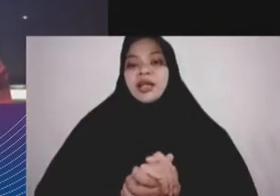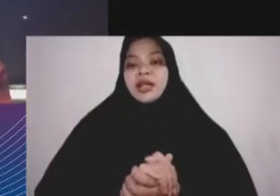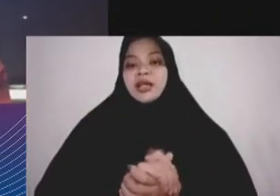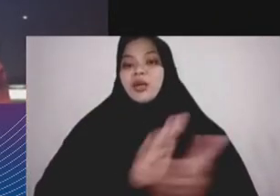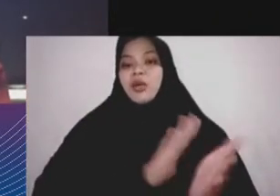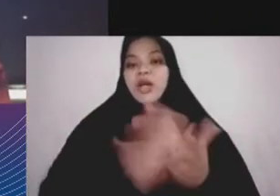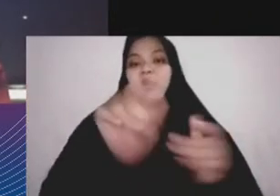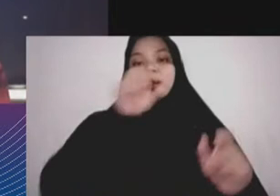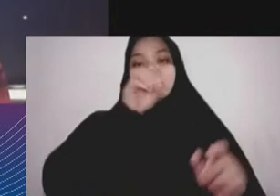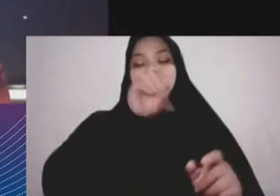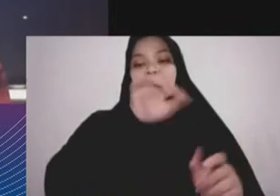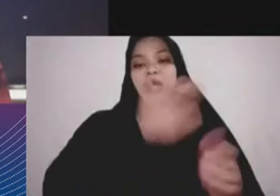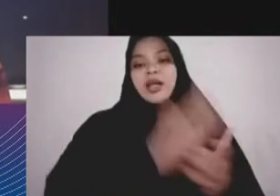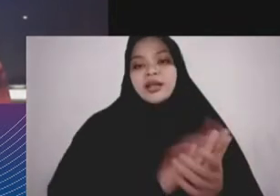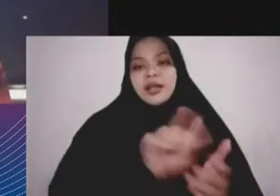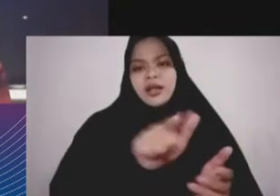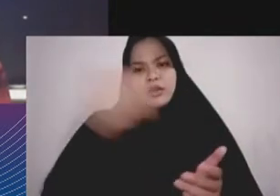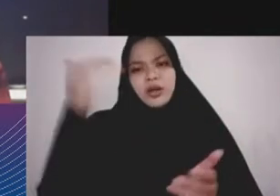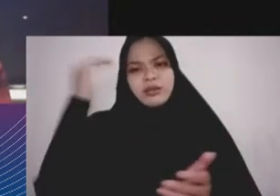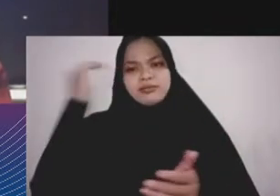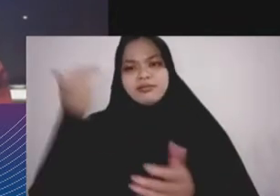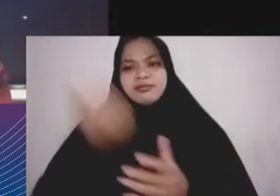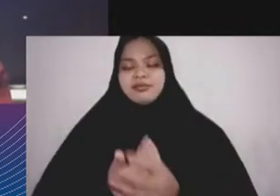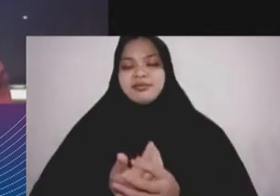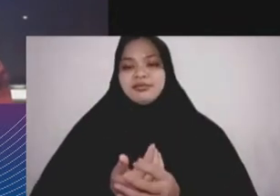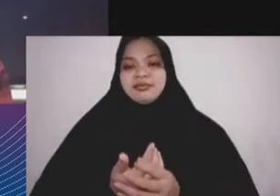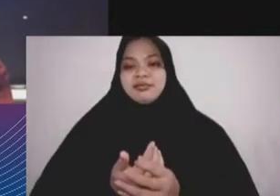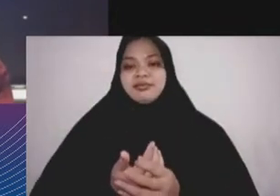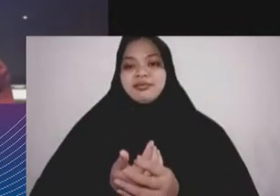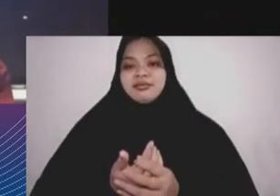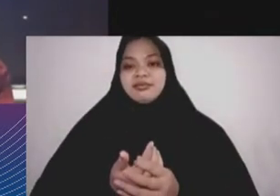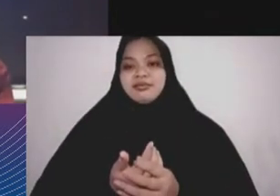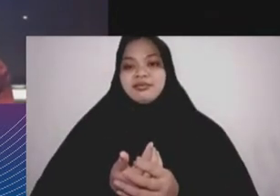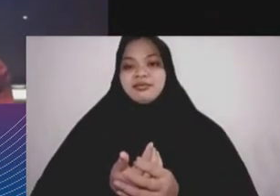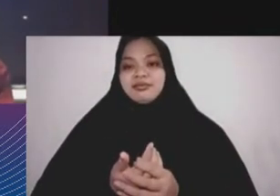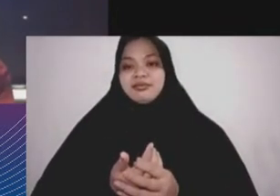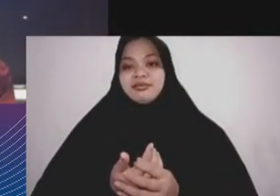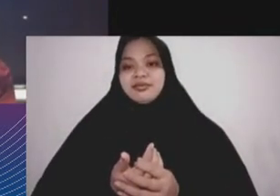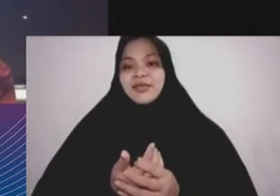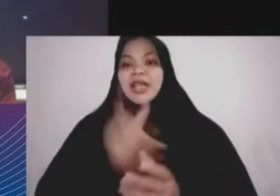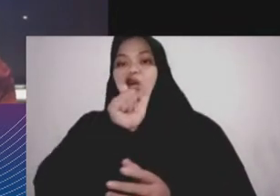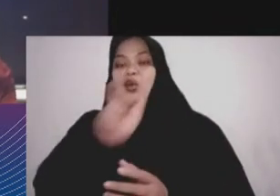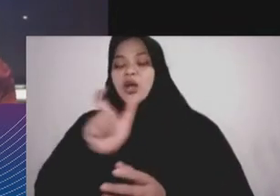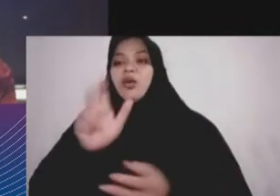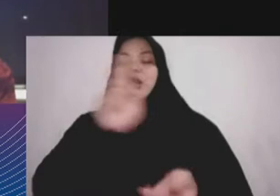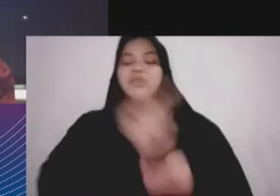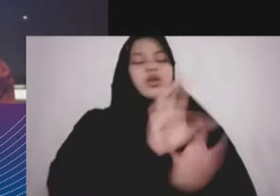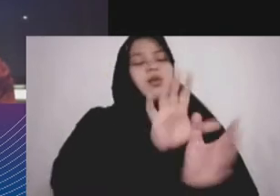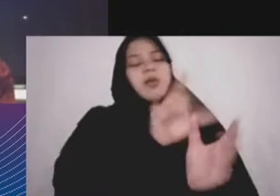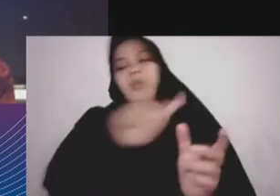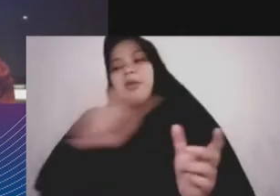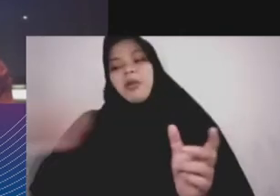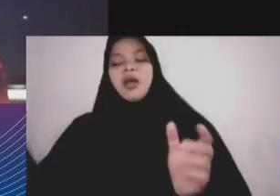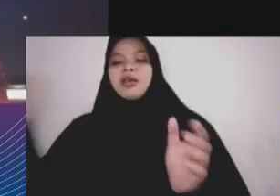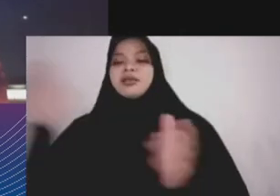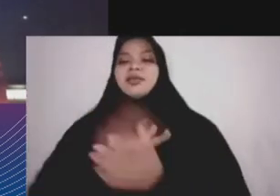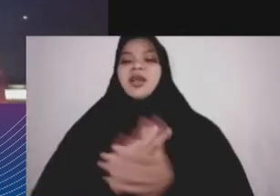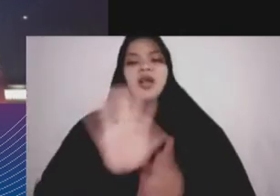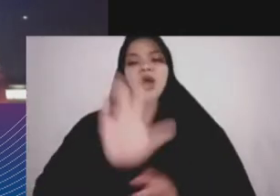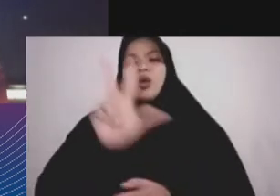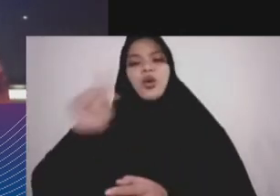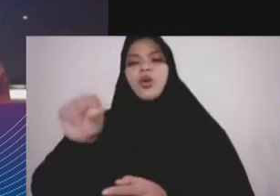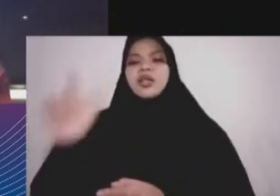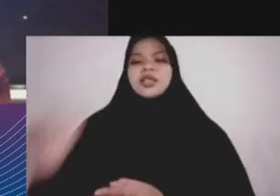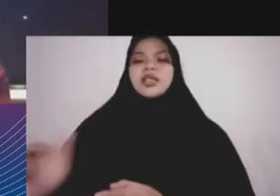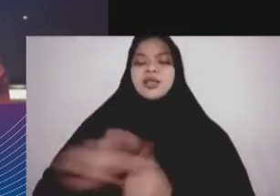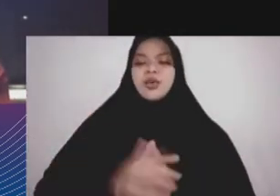you know, literally like the definition of the sexual is blah blah blah blah, no, but directly, which is